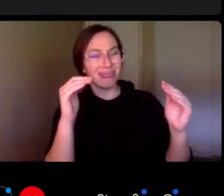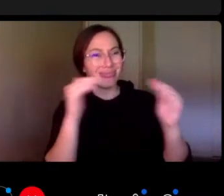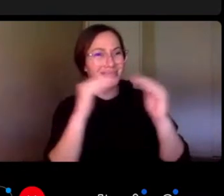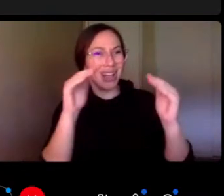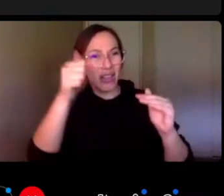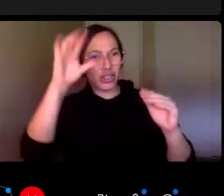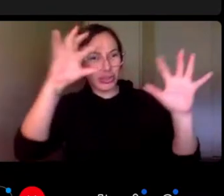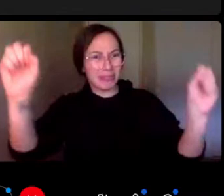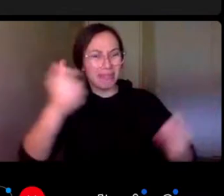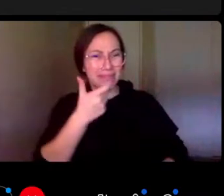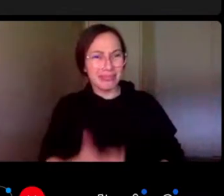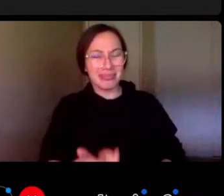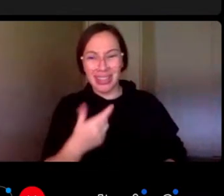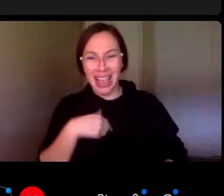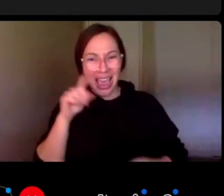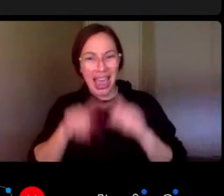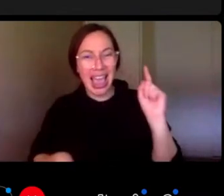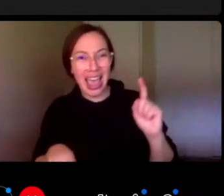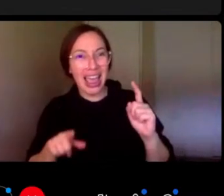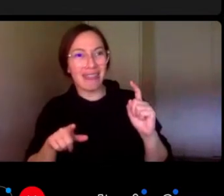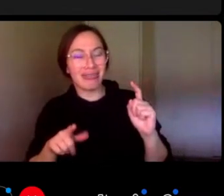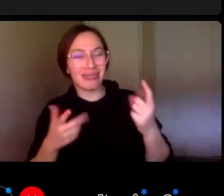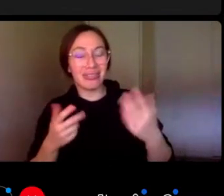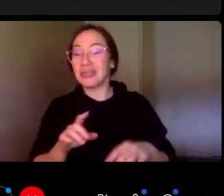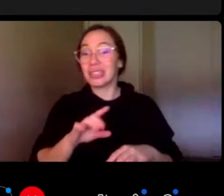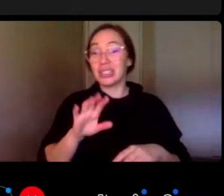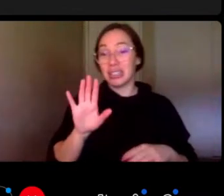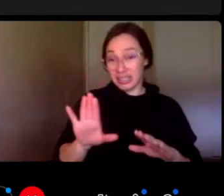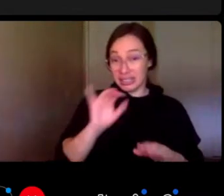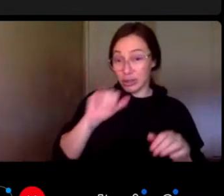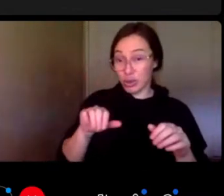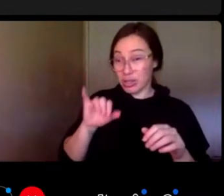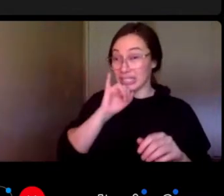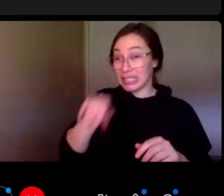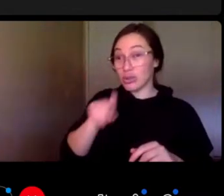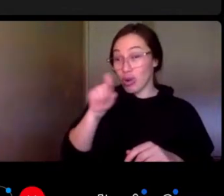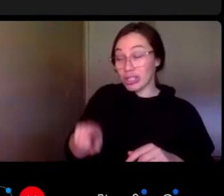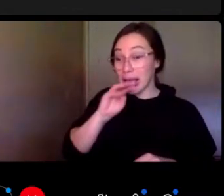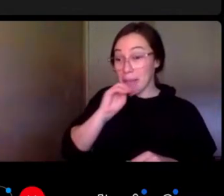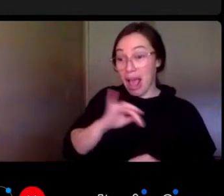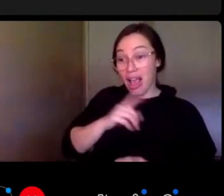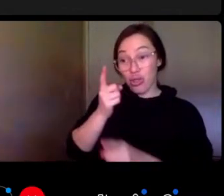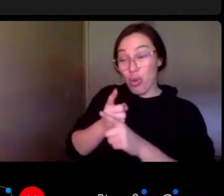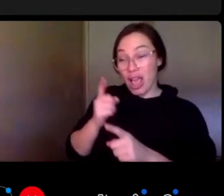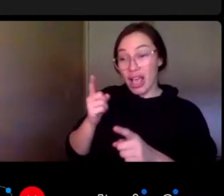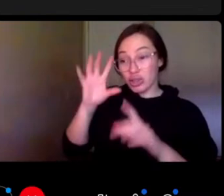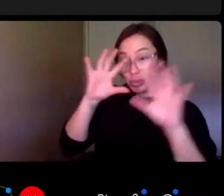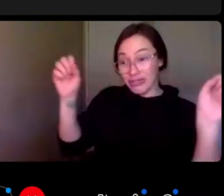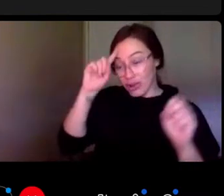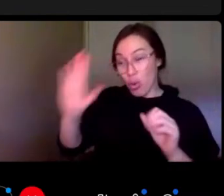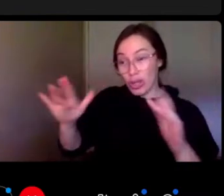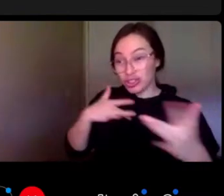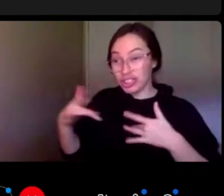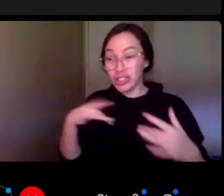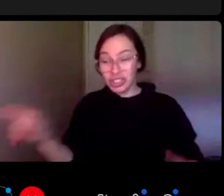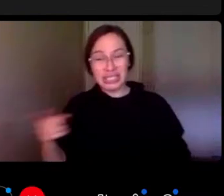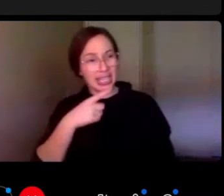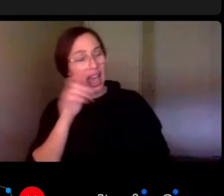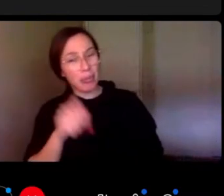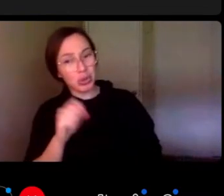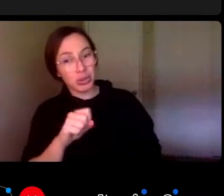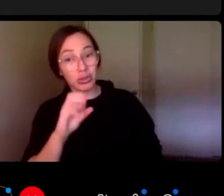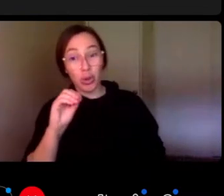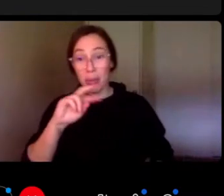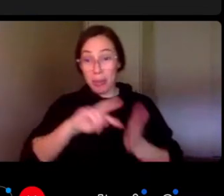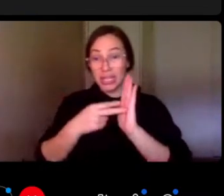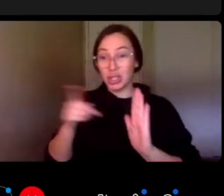2 months. And I said, okay, here's my question. Am I the right superintendent as far as you're concerned? She said, absolutely. I said, okay, so